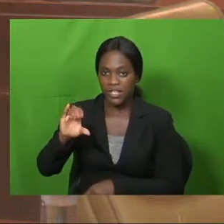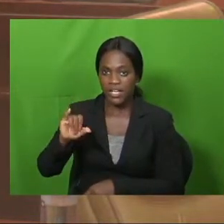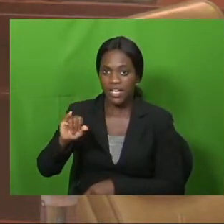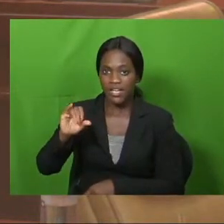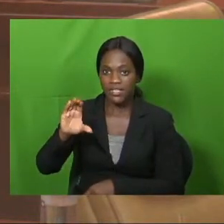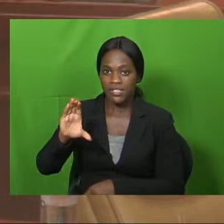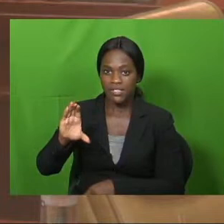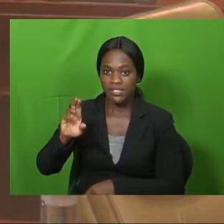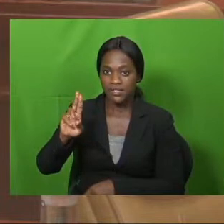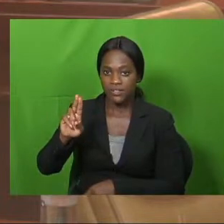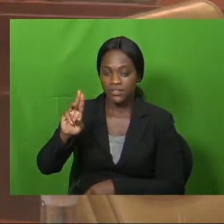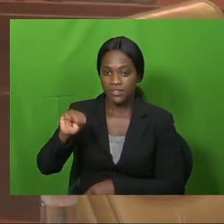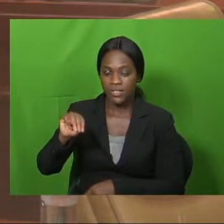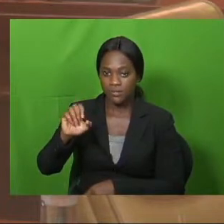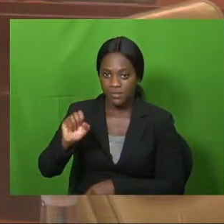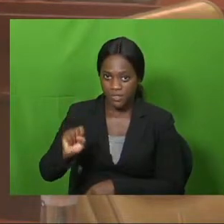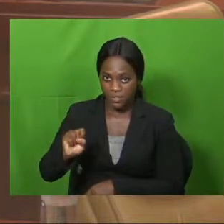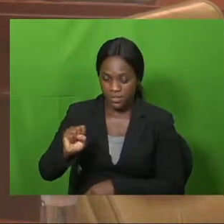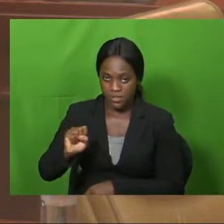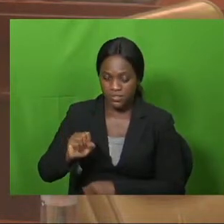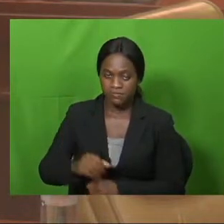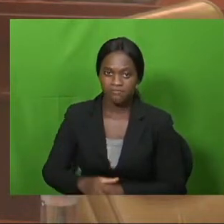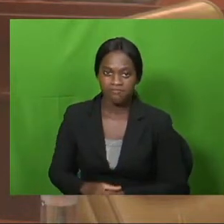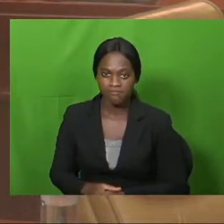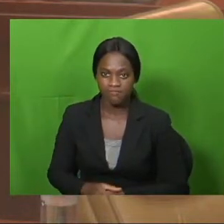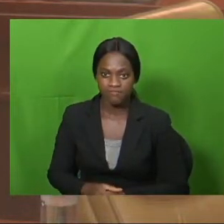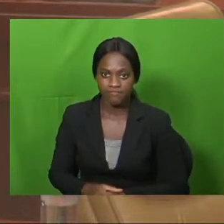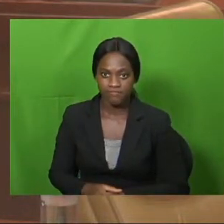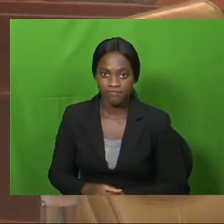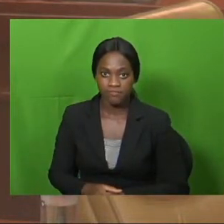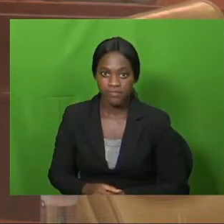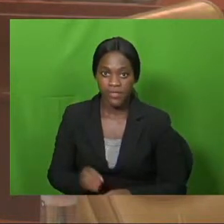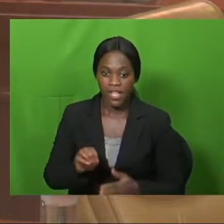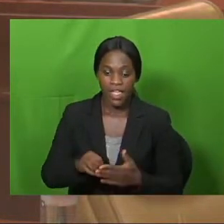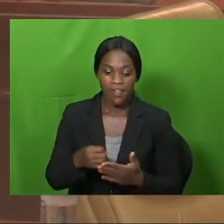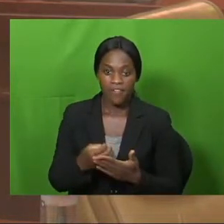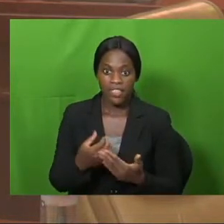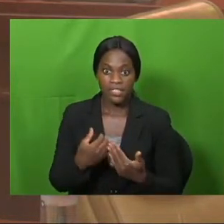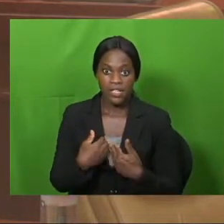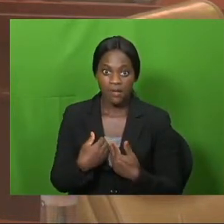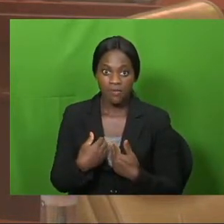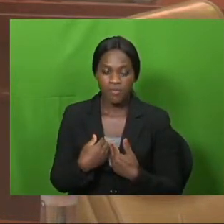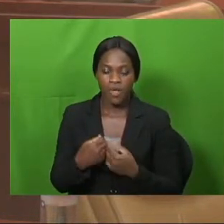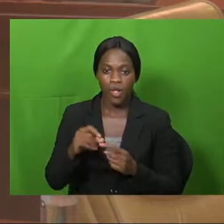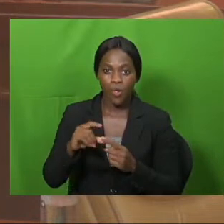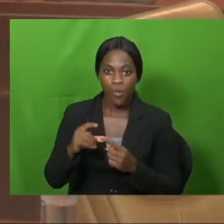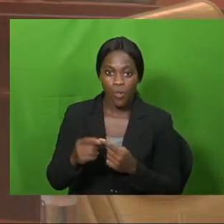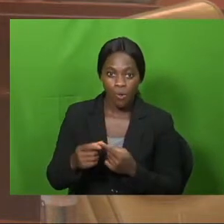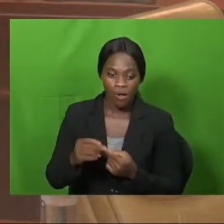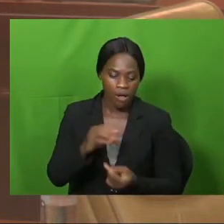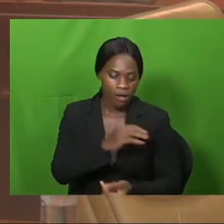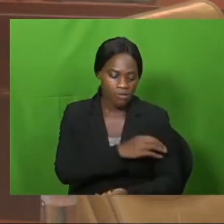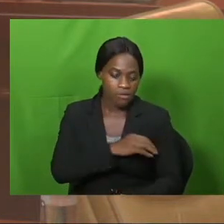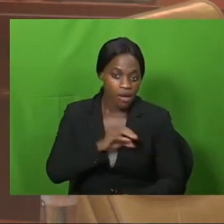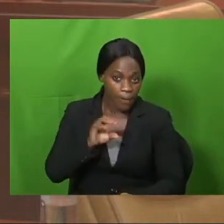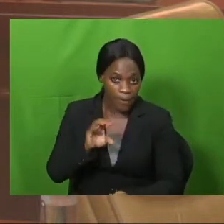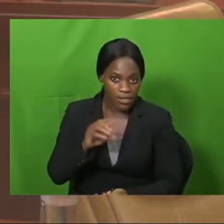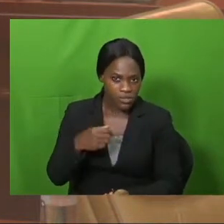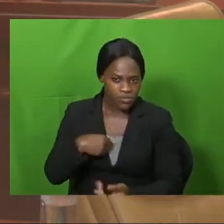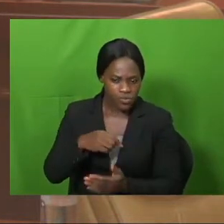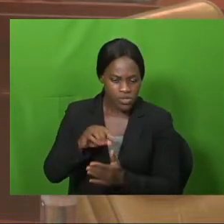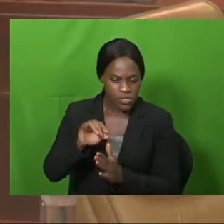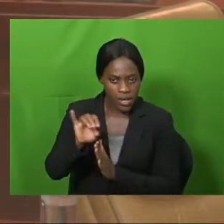ICUMS. On the evidence of existing local production capacity, we have identified a list